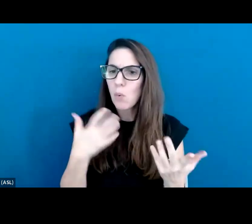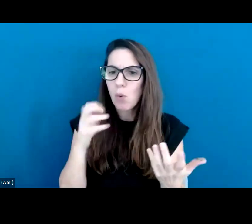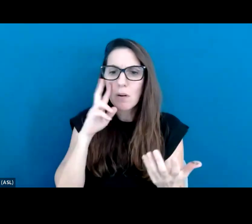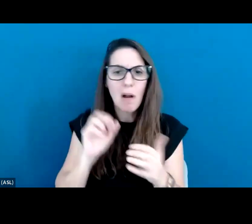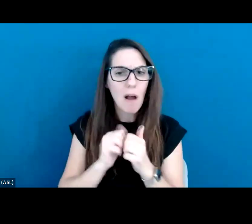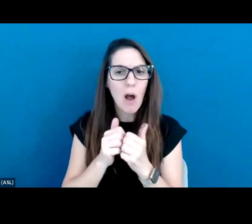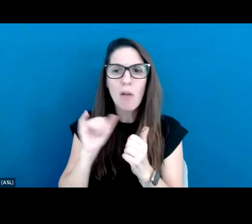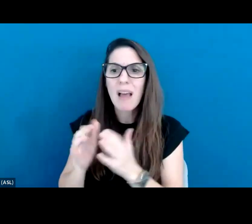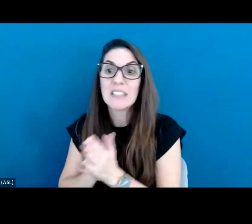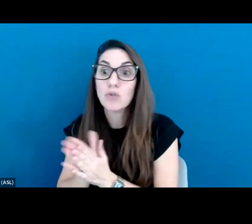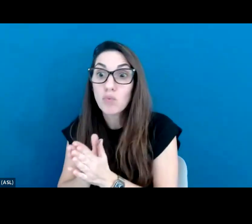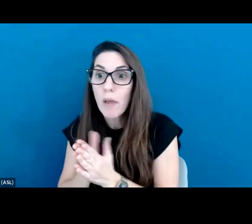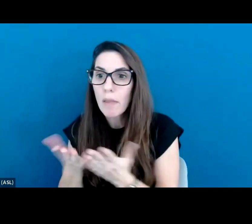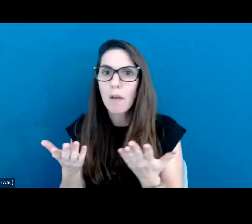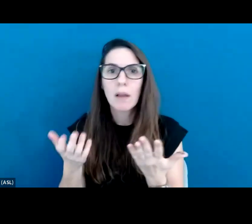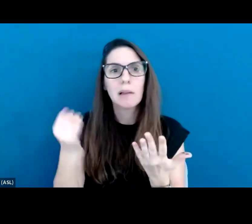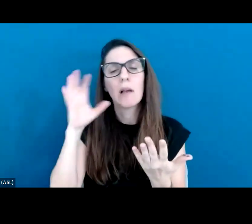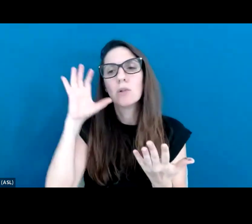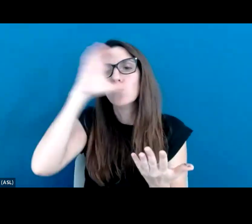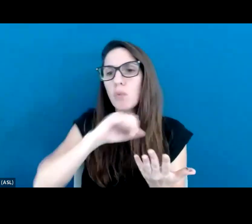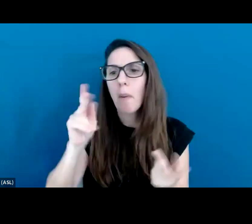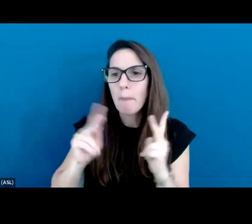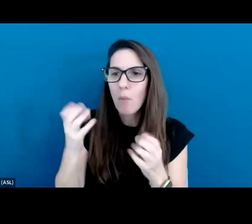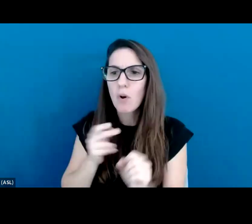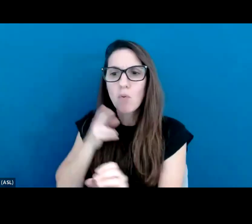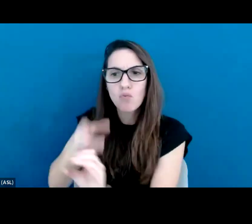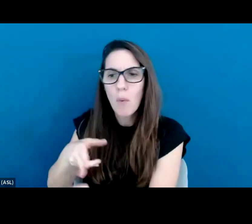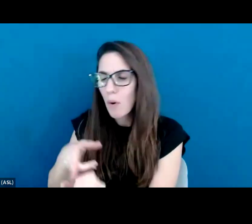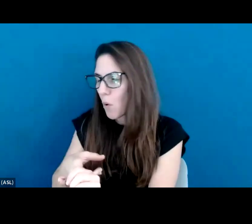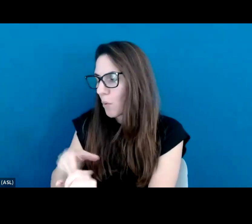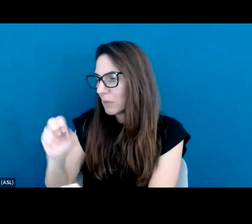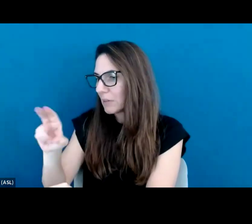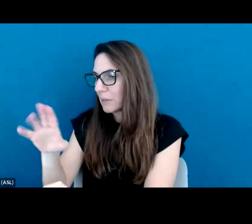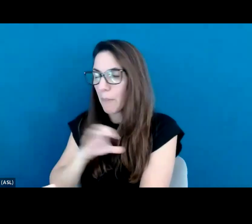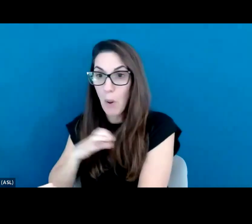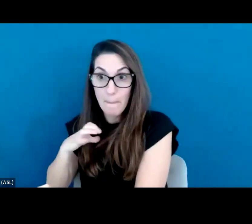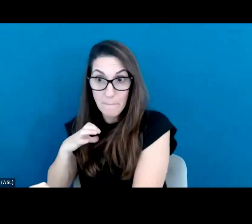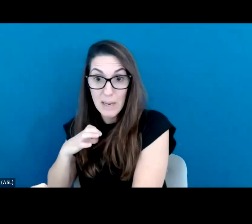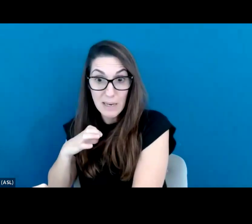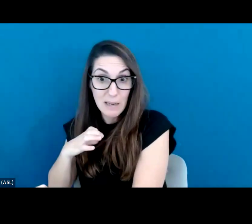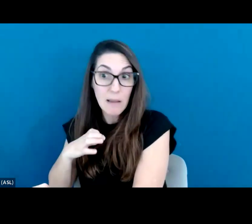is. If people want, assuming people want to participate in them, they may not want to participate in the subcommittee, which is also fine.